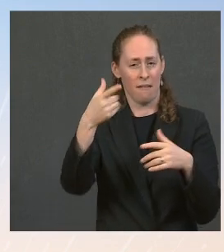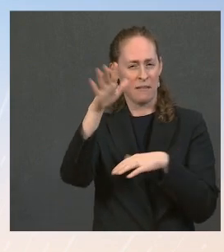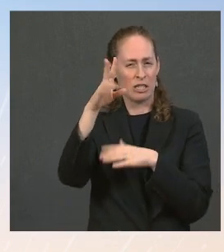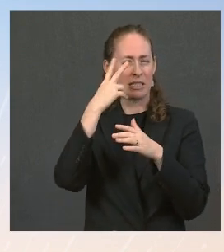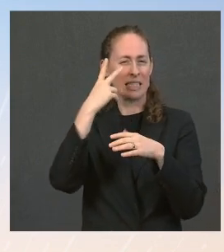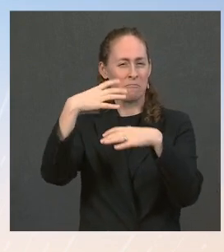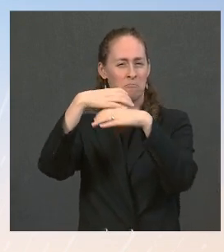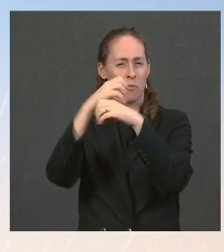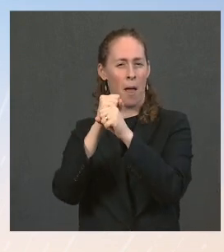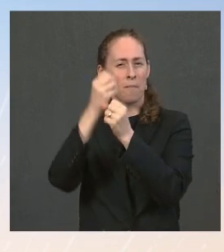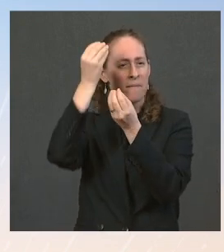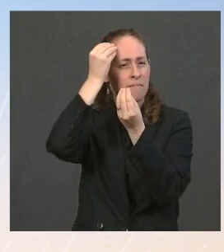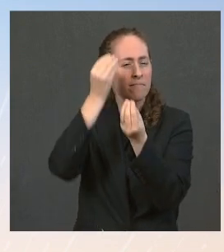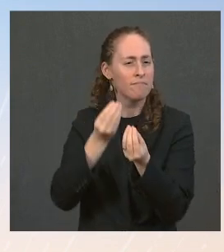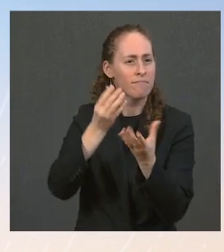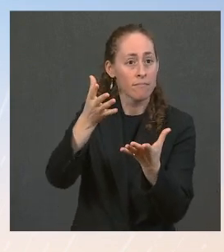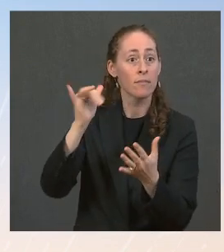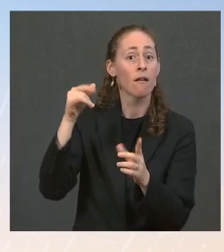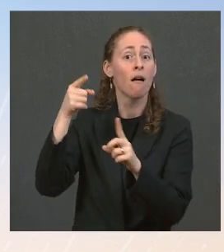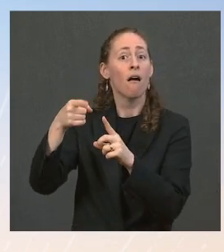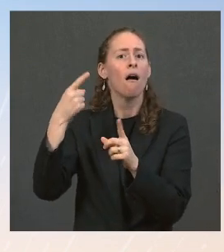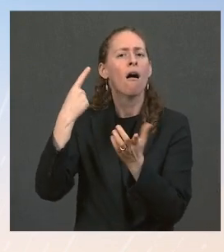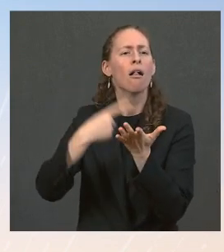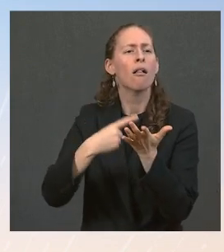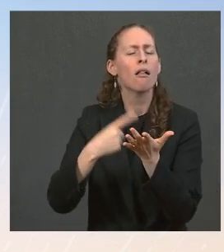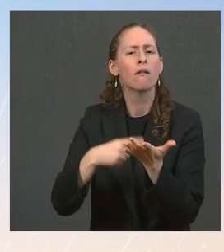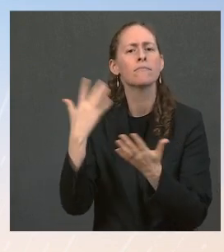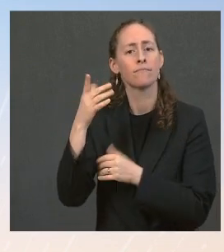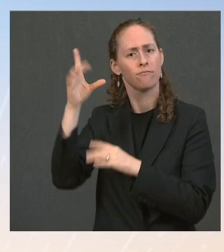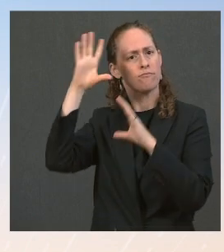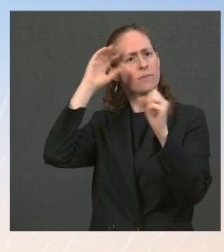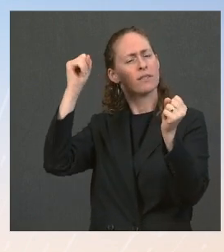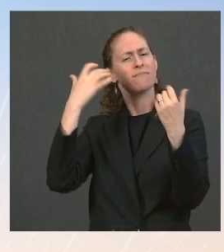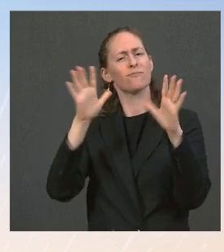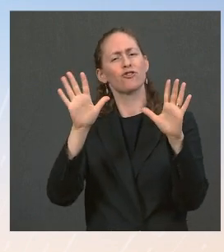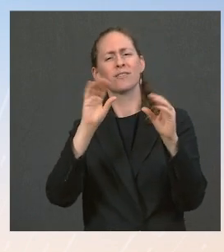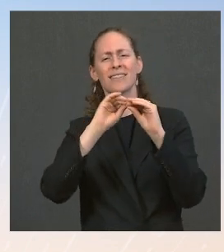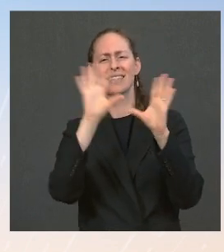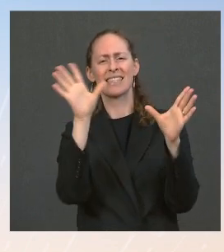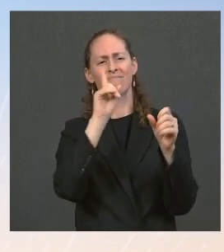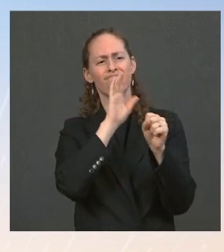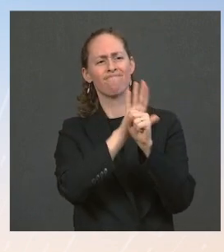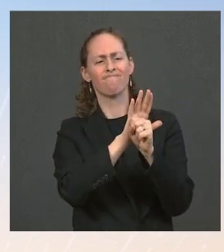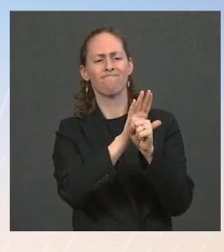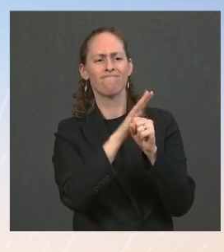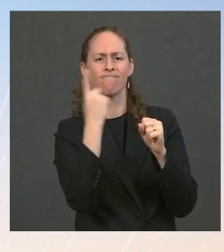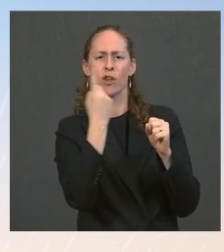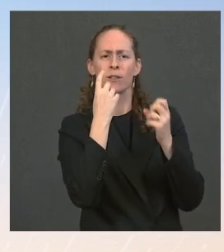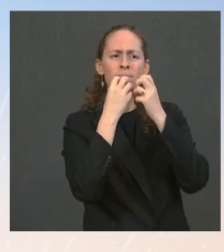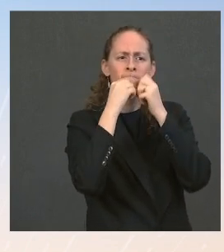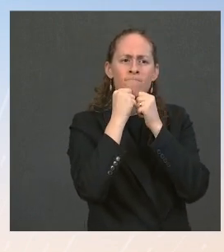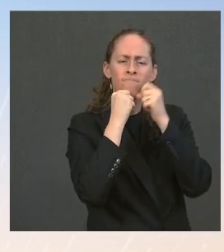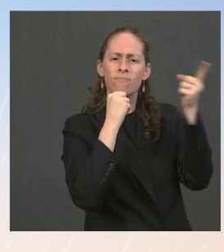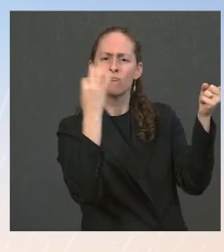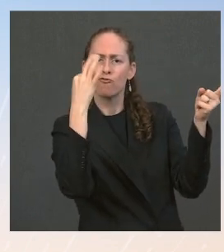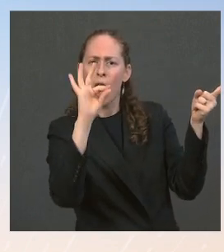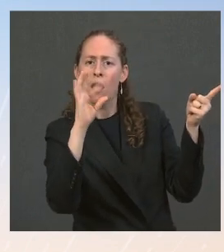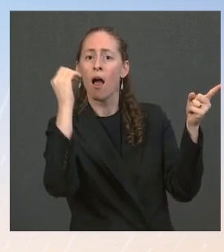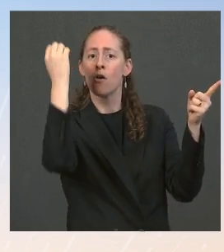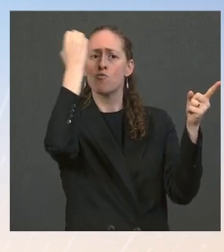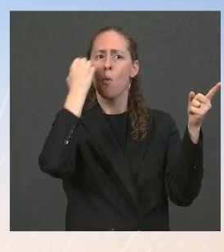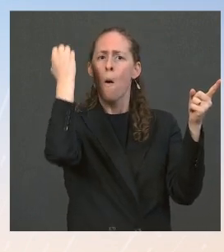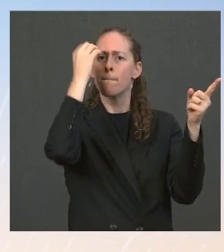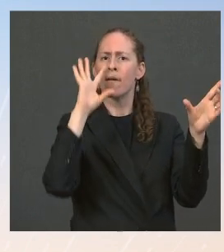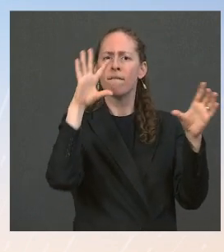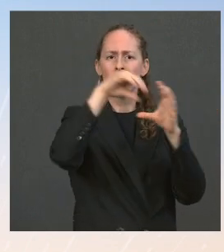during the conversation, the president reaffirmed the strategic importance of French and European engagement, I should say, in the